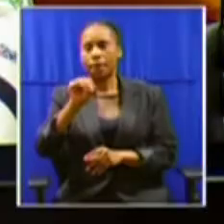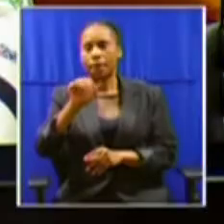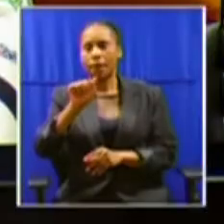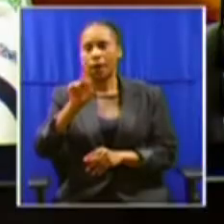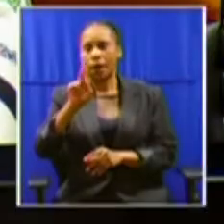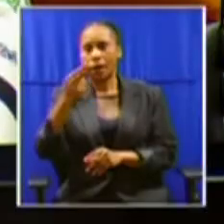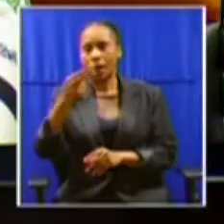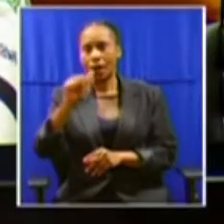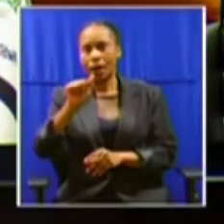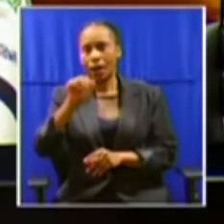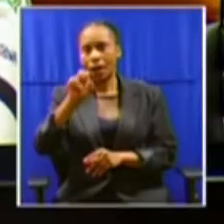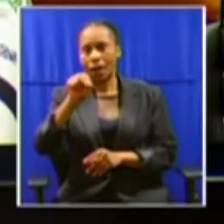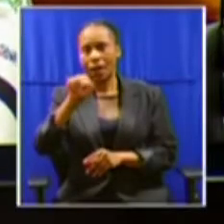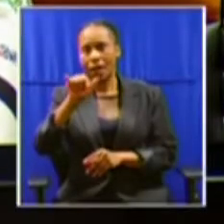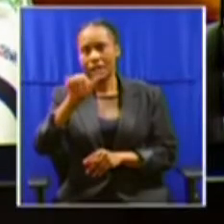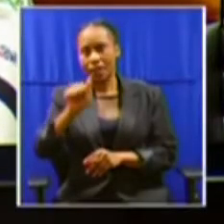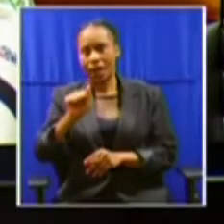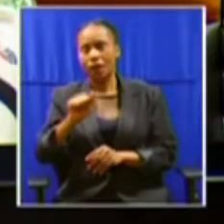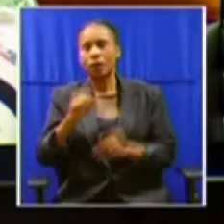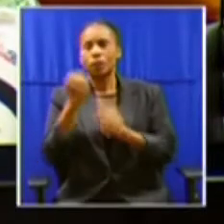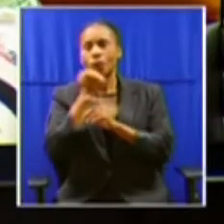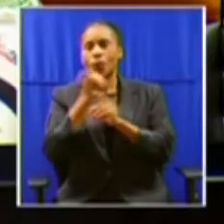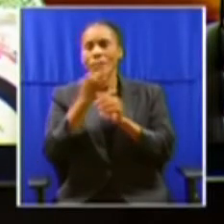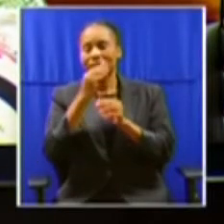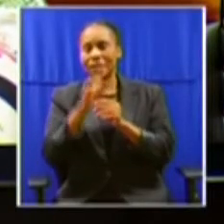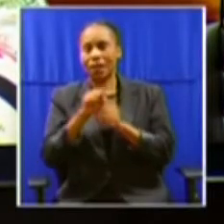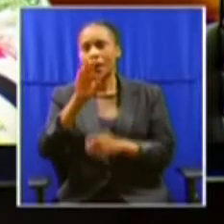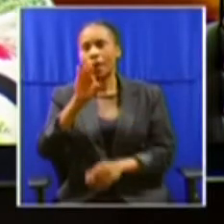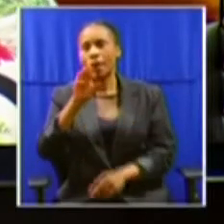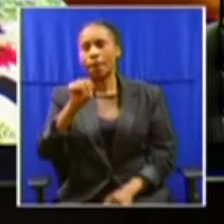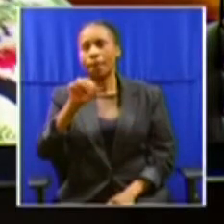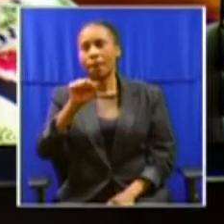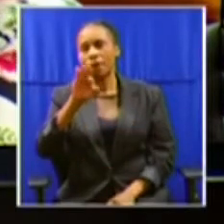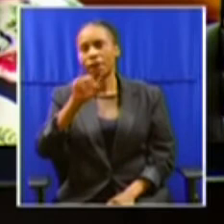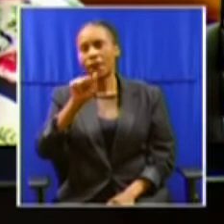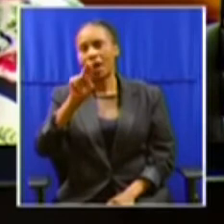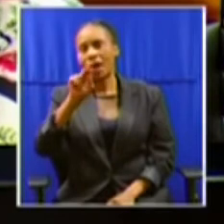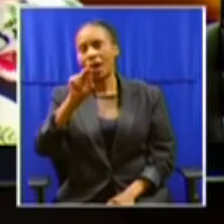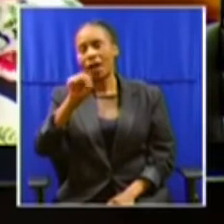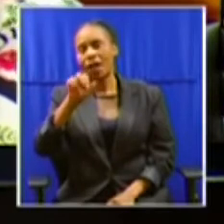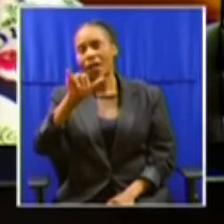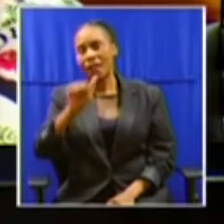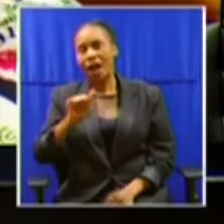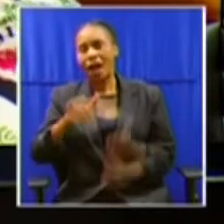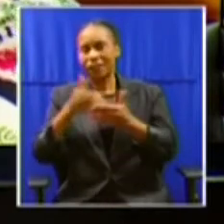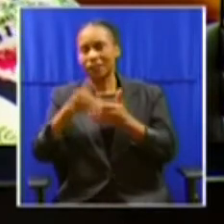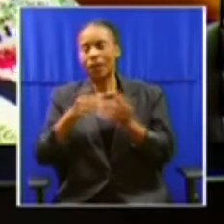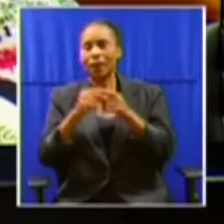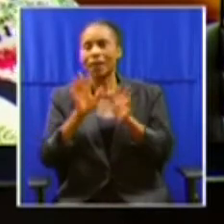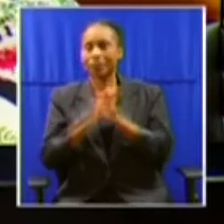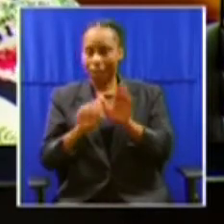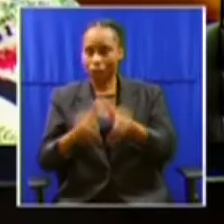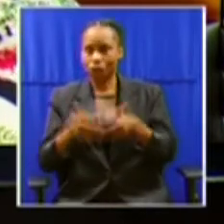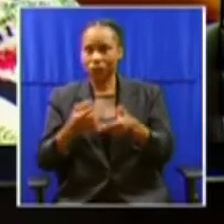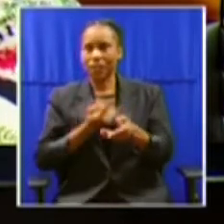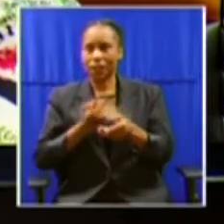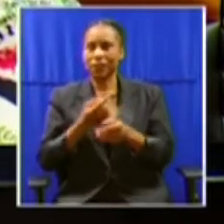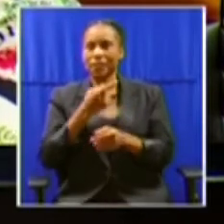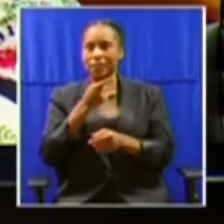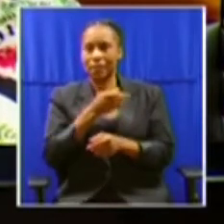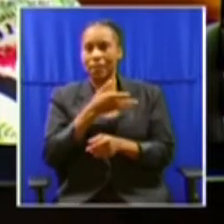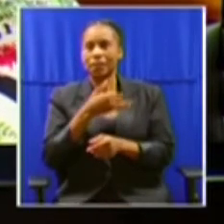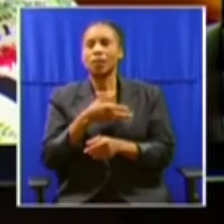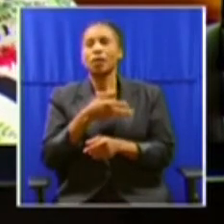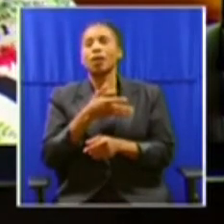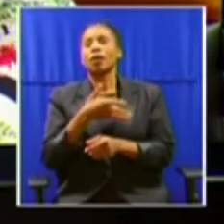say, I'm sorry I called her Mafanya after that. She did introduce herself as Ms. Mkondo.